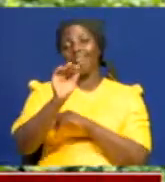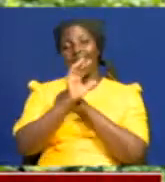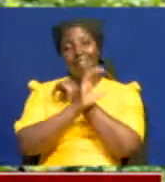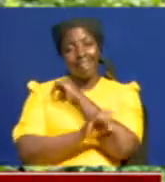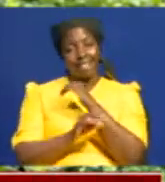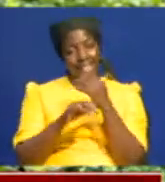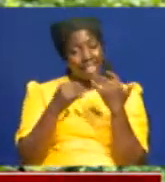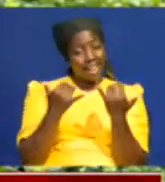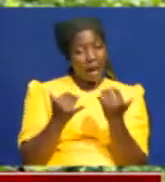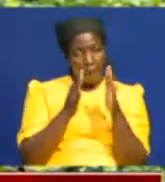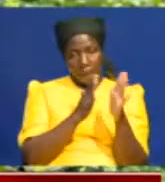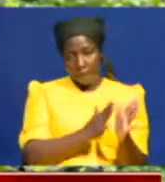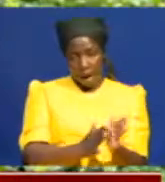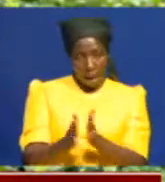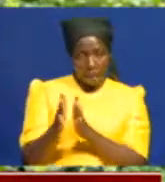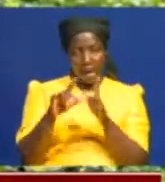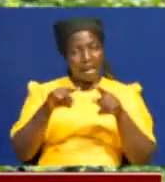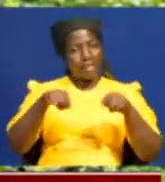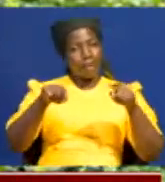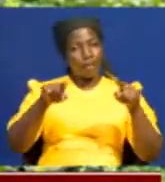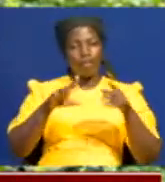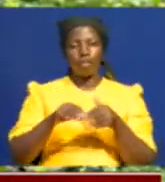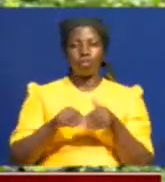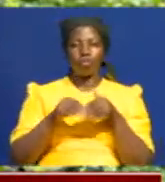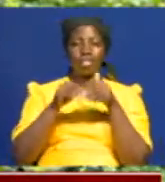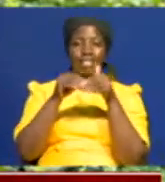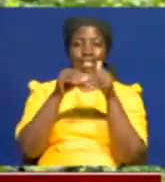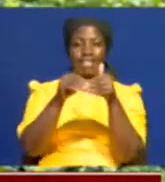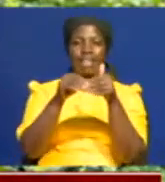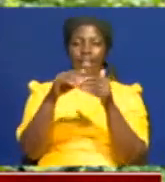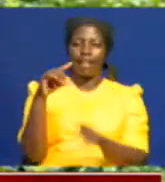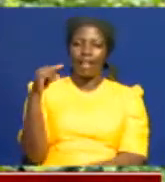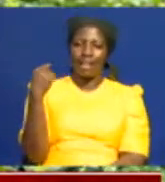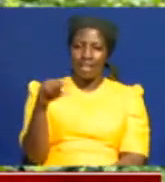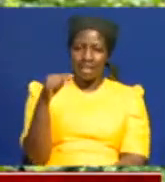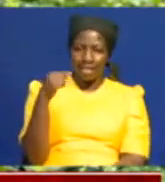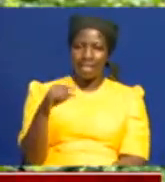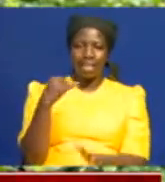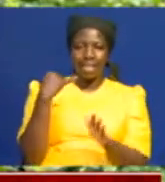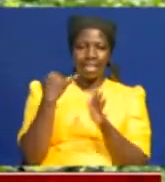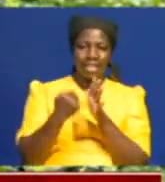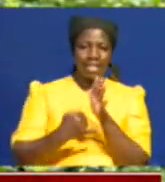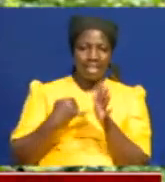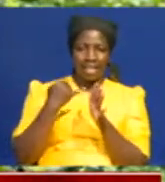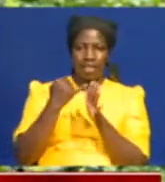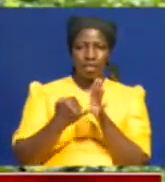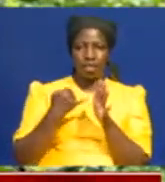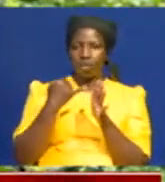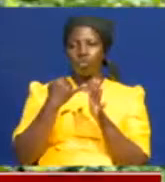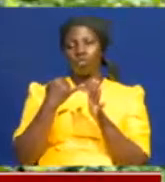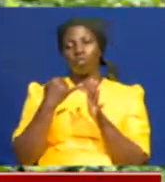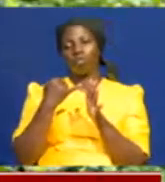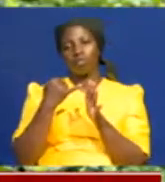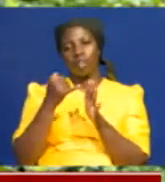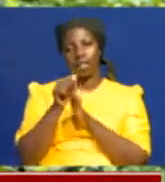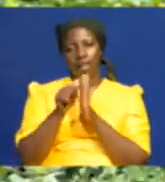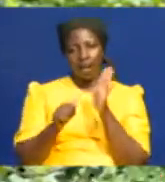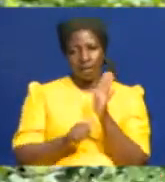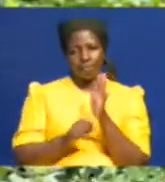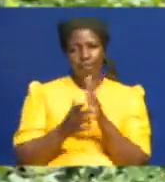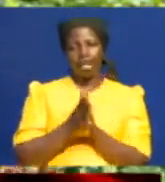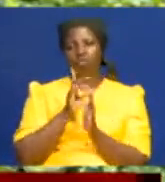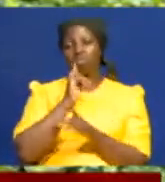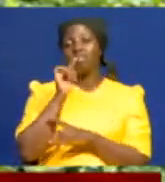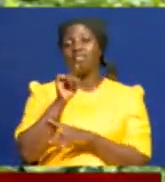are now preparing themselves to lead the green industrialization initiative. Yeah. And this